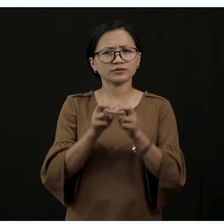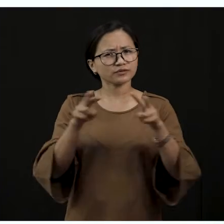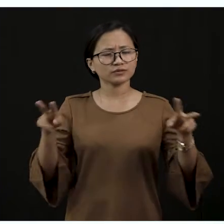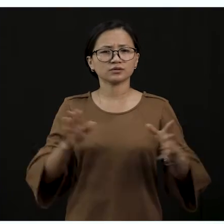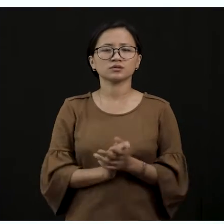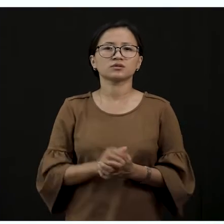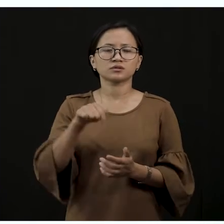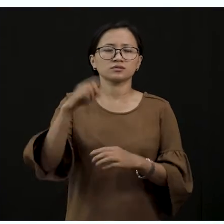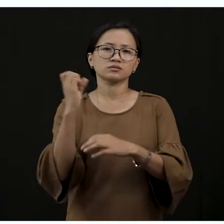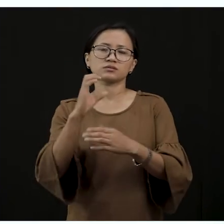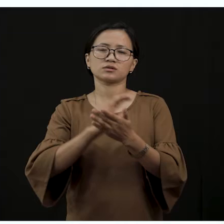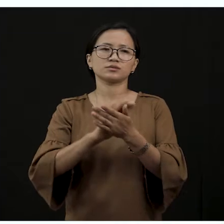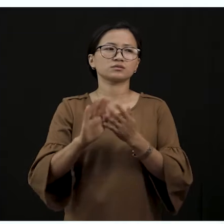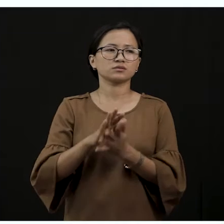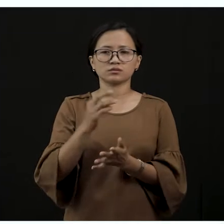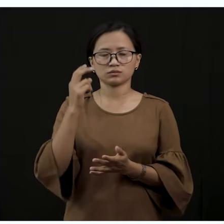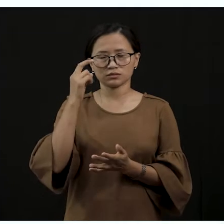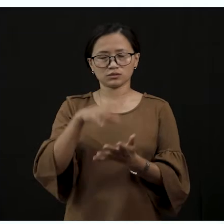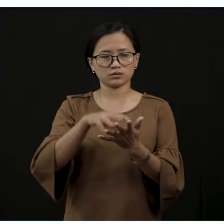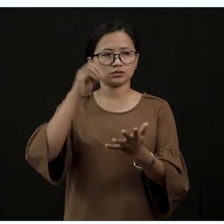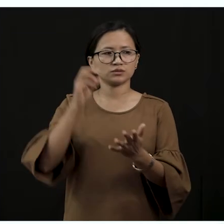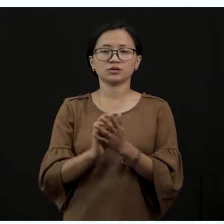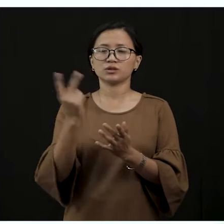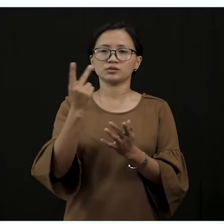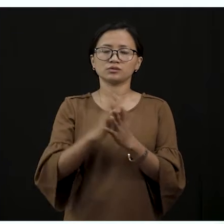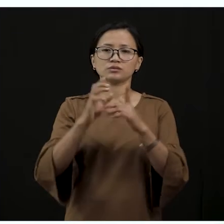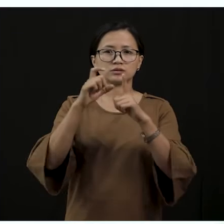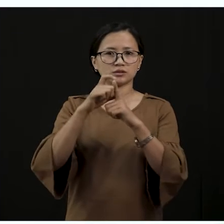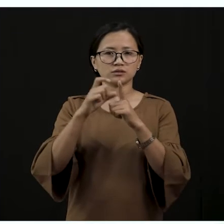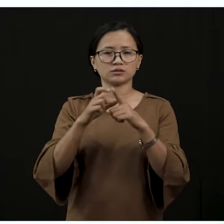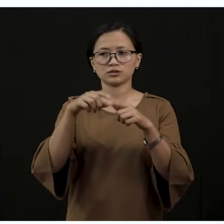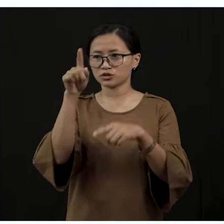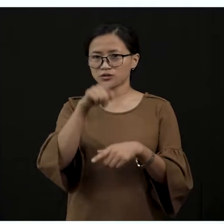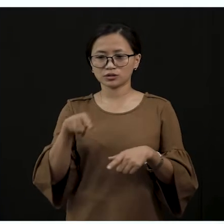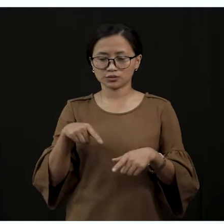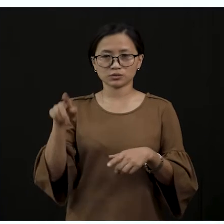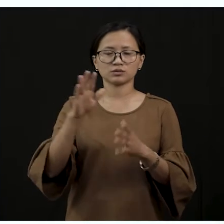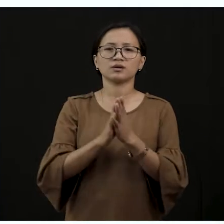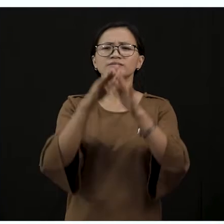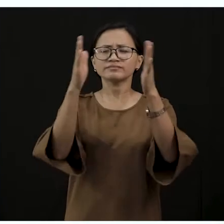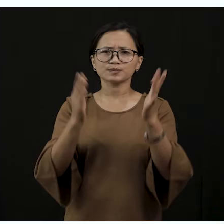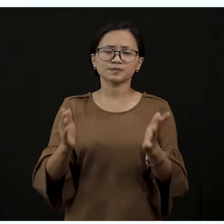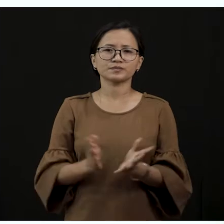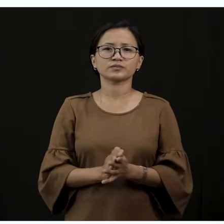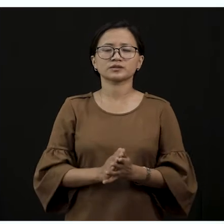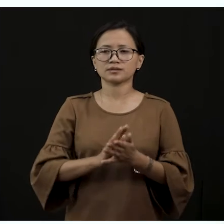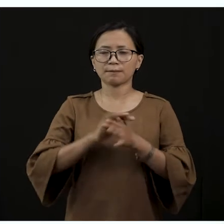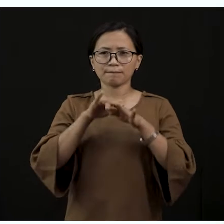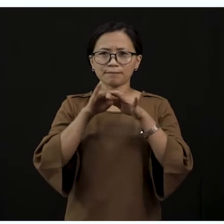to recognize and identify 2D shapes. That is mean plain